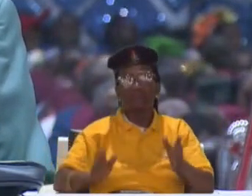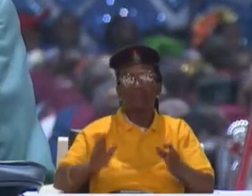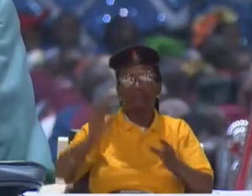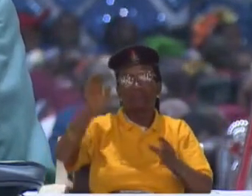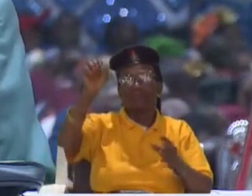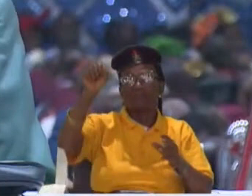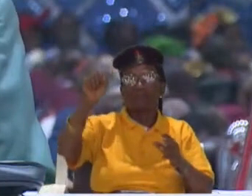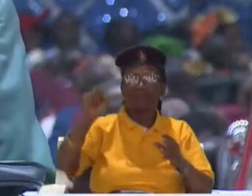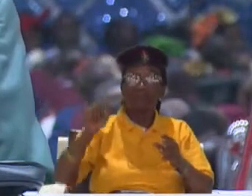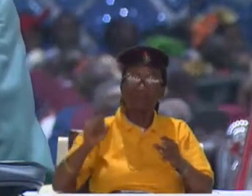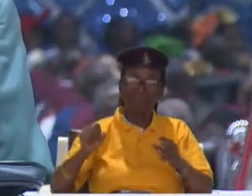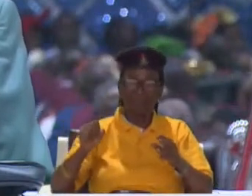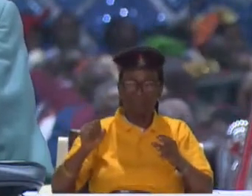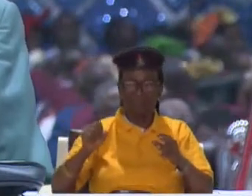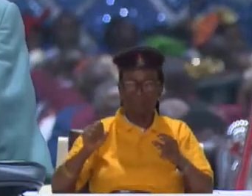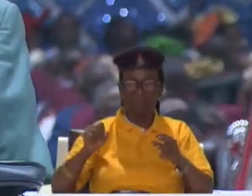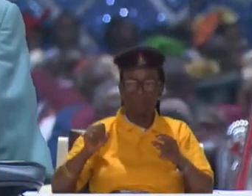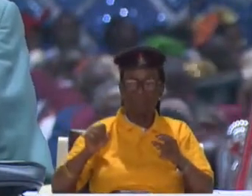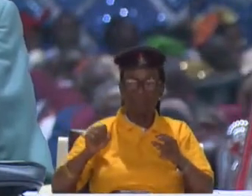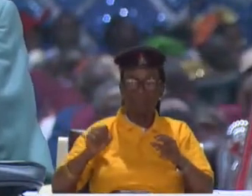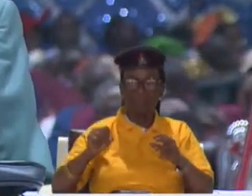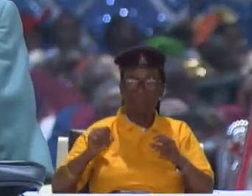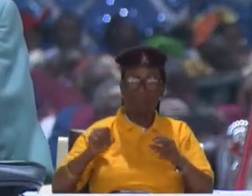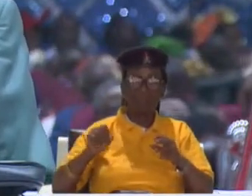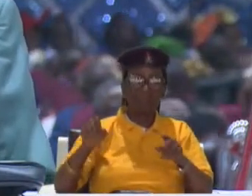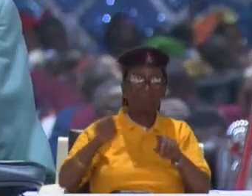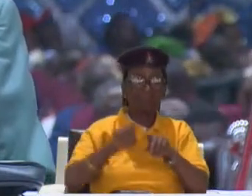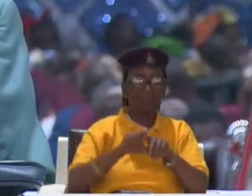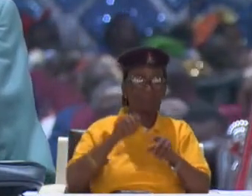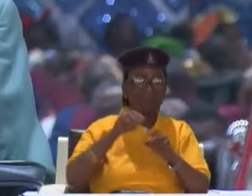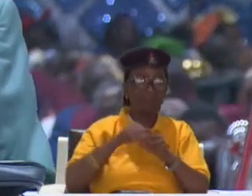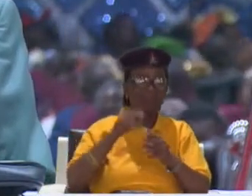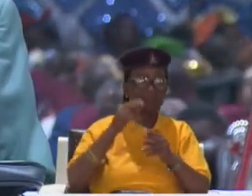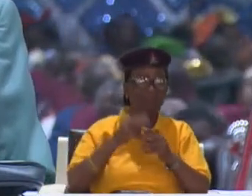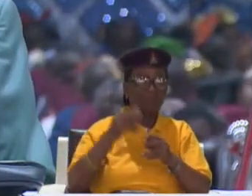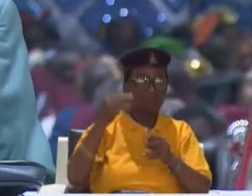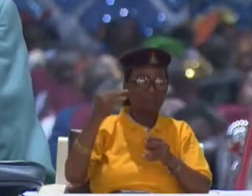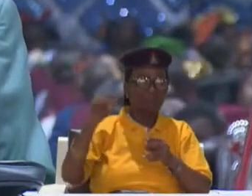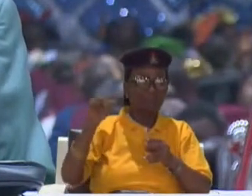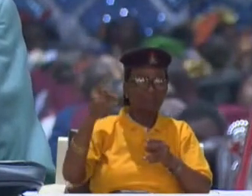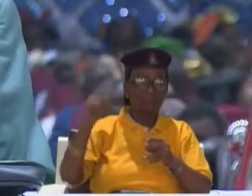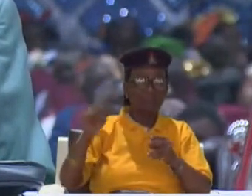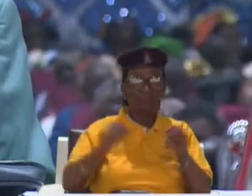weepers. So in the name of the Almighty God, I